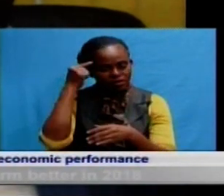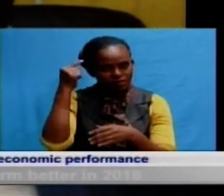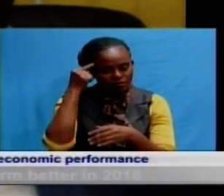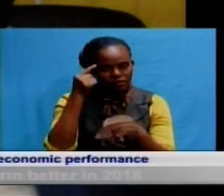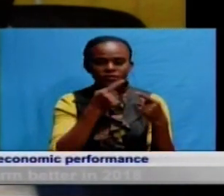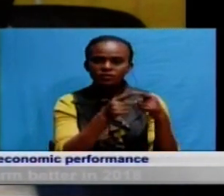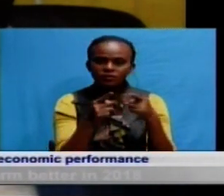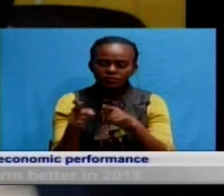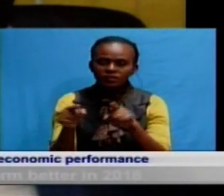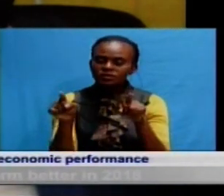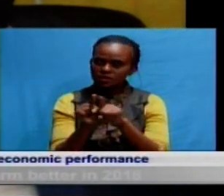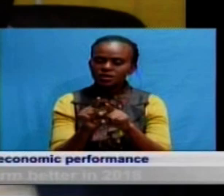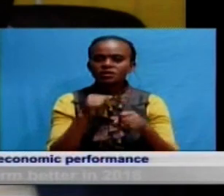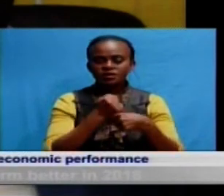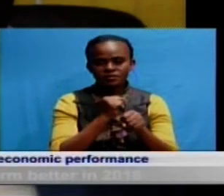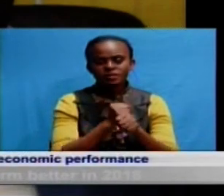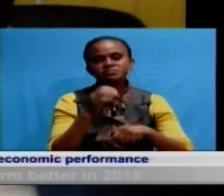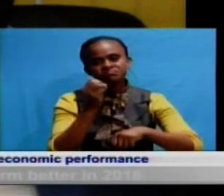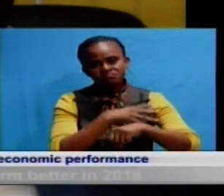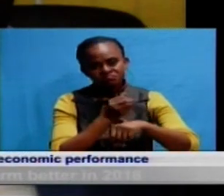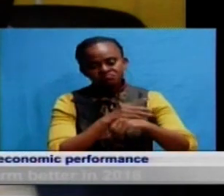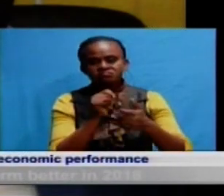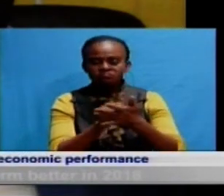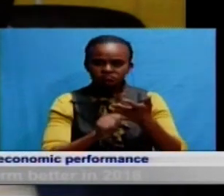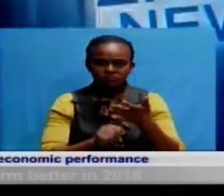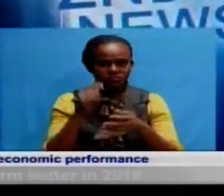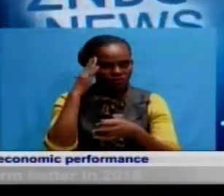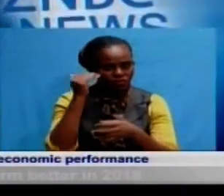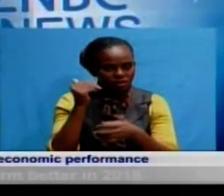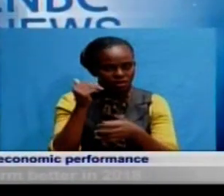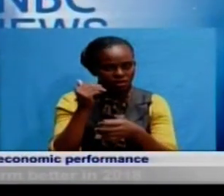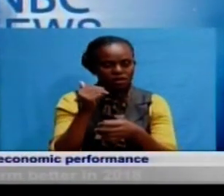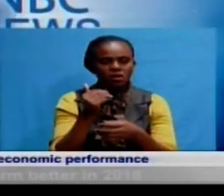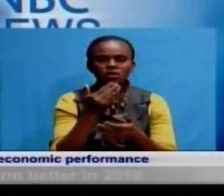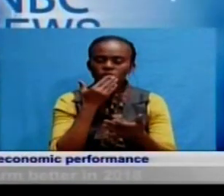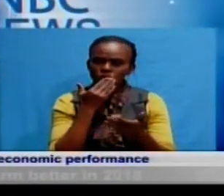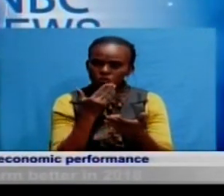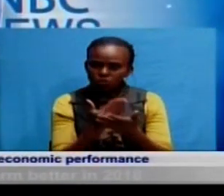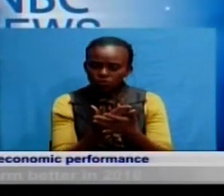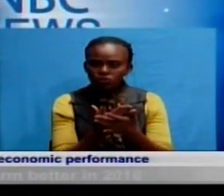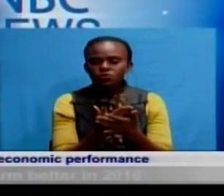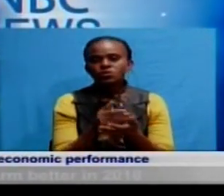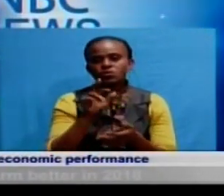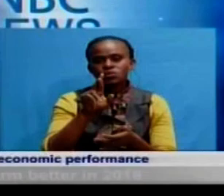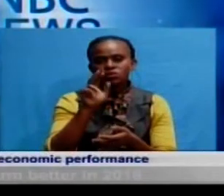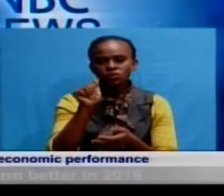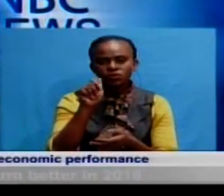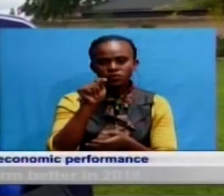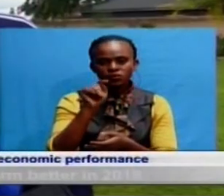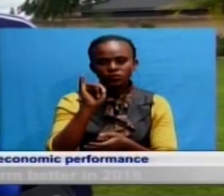arrears, reduced borrowing and enhanced investor confidence due to upgraded sovereign ratings.